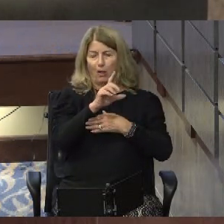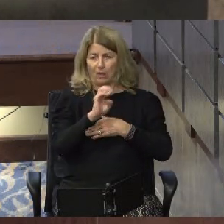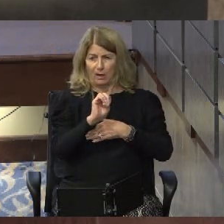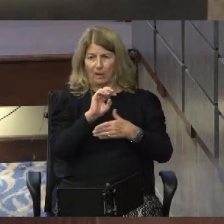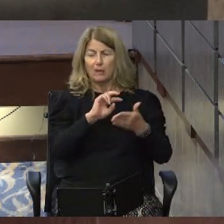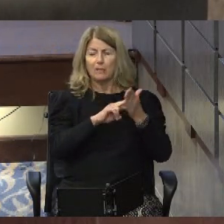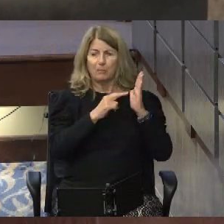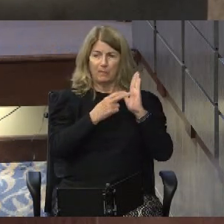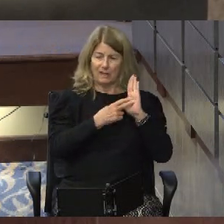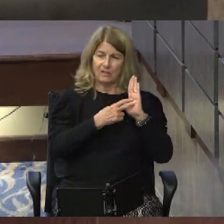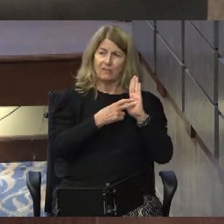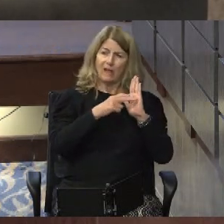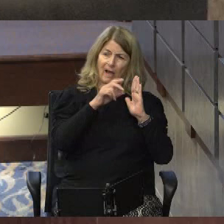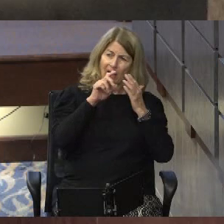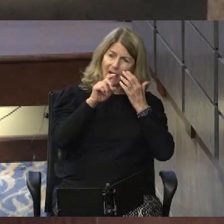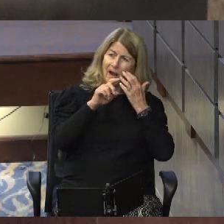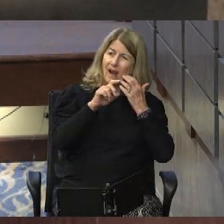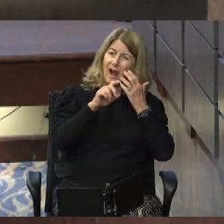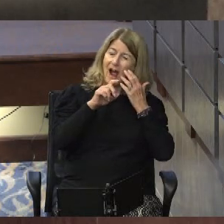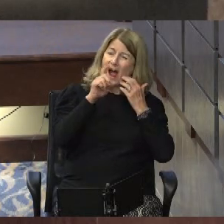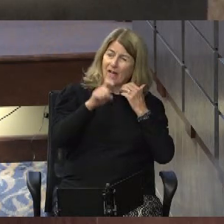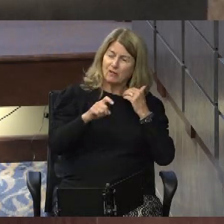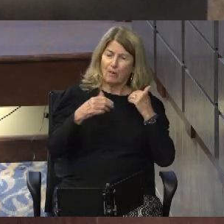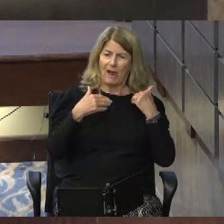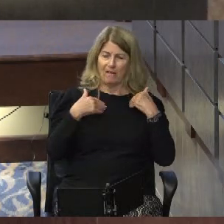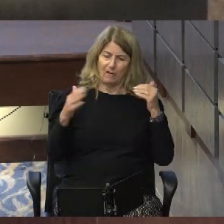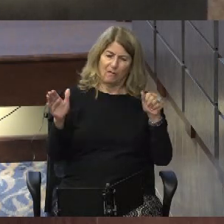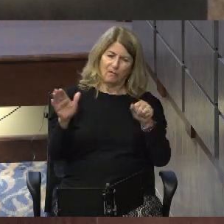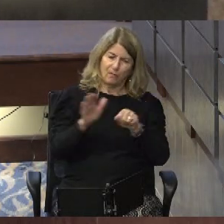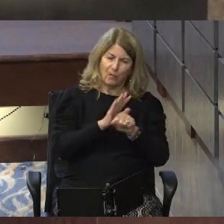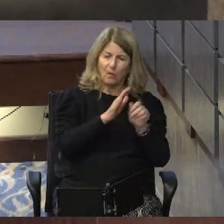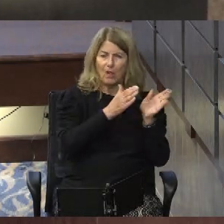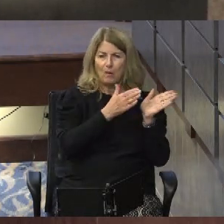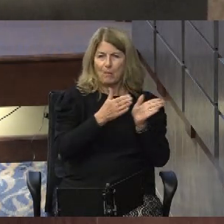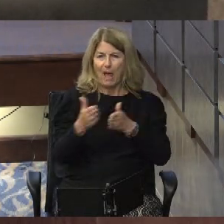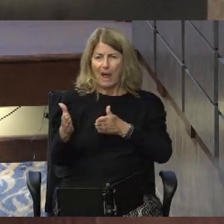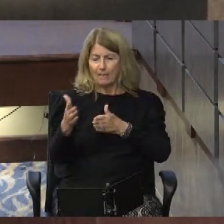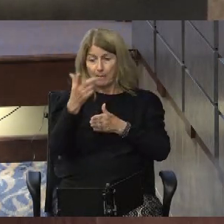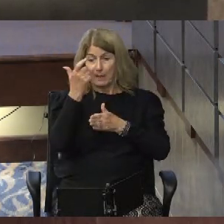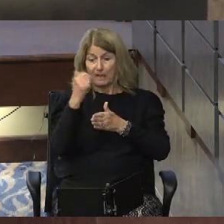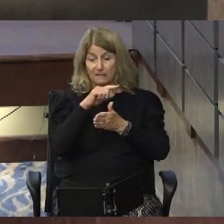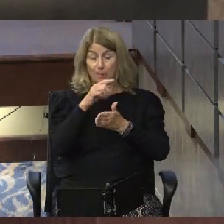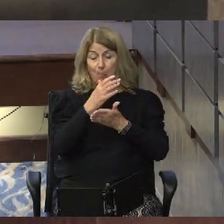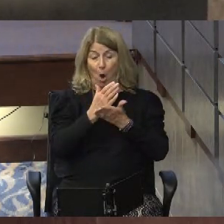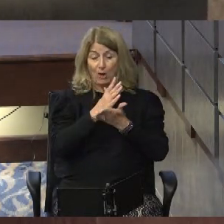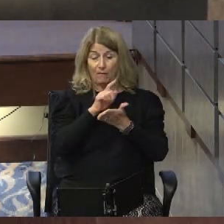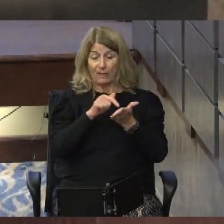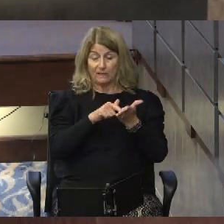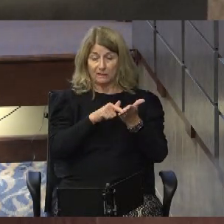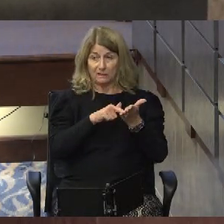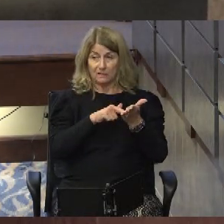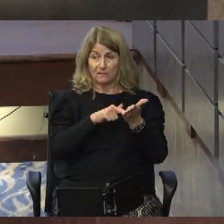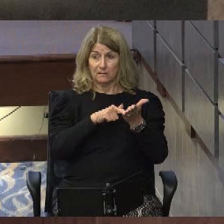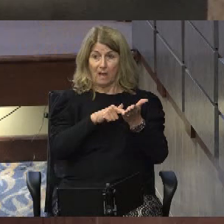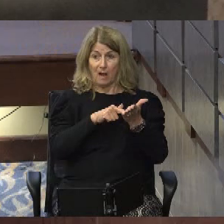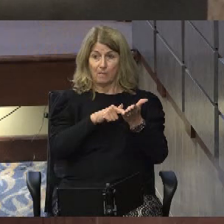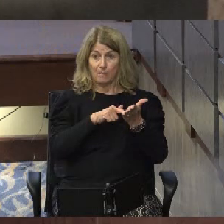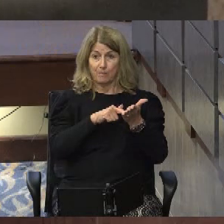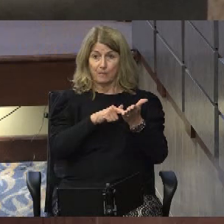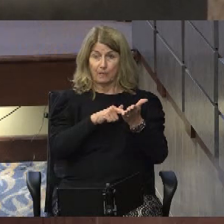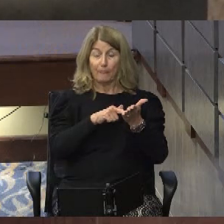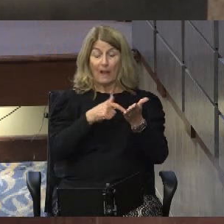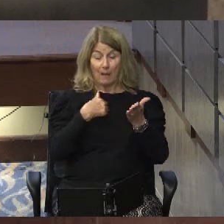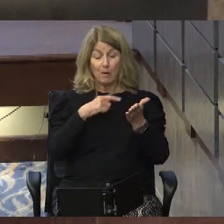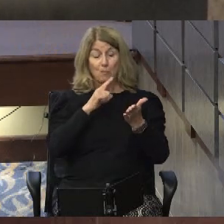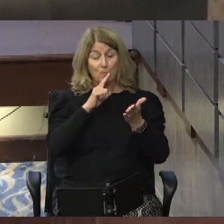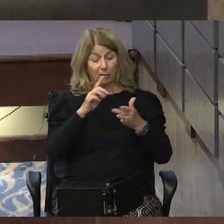think there has to be a comprehensive action plan that is a part of this, but I'm really